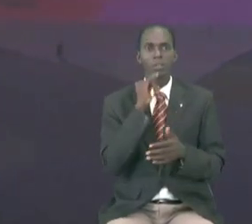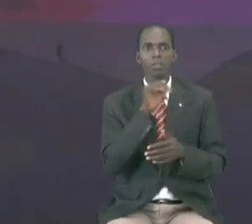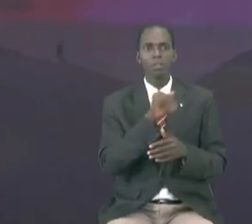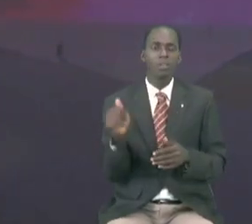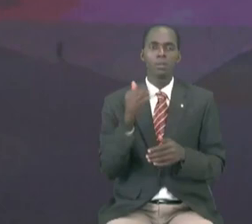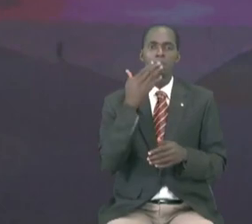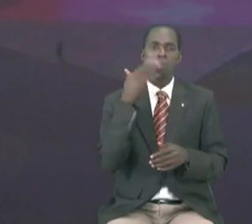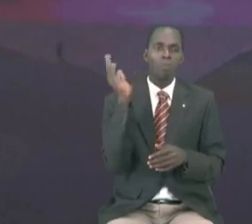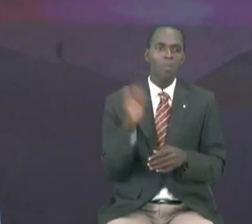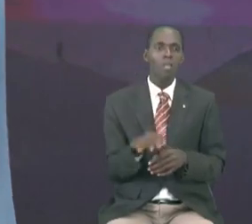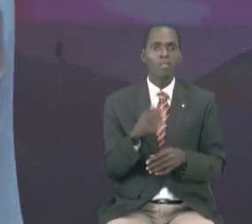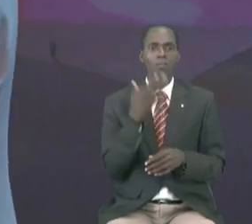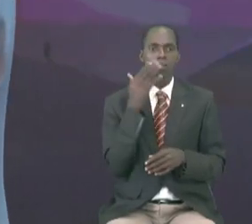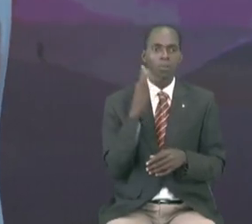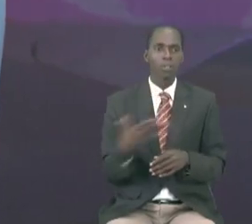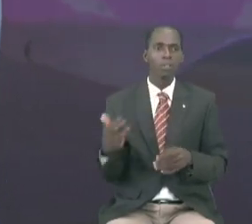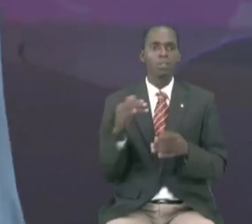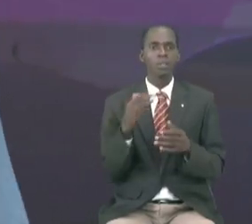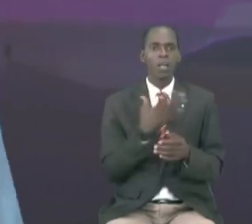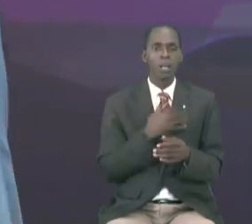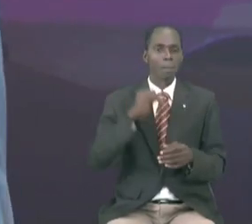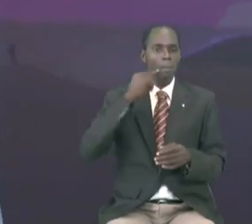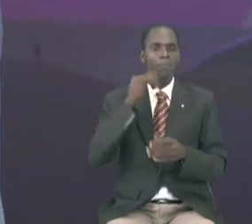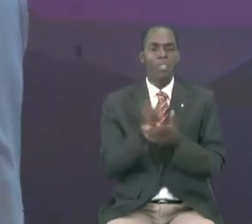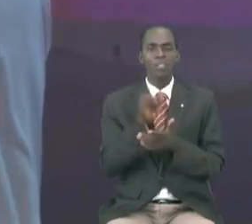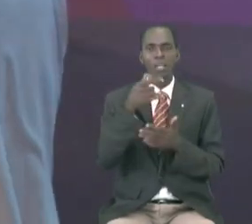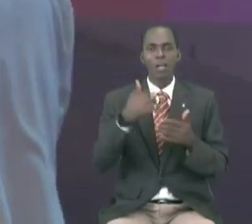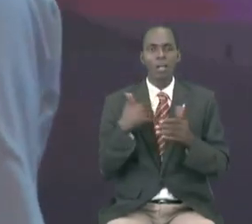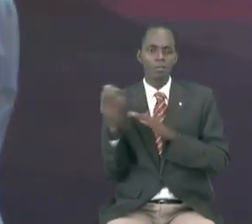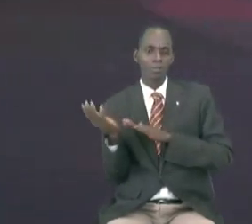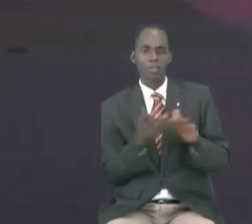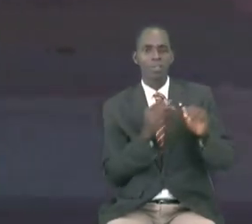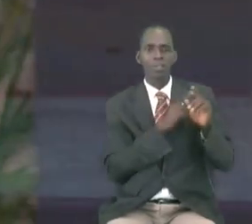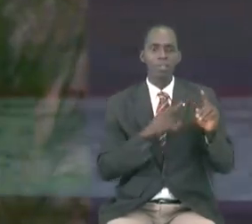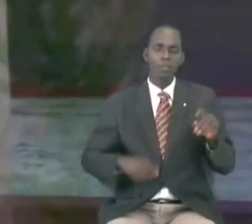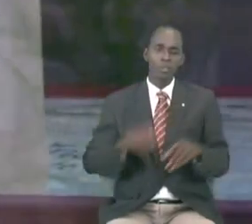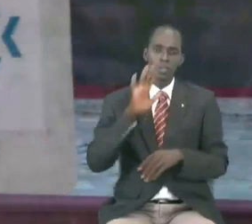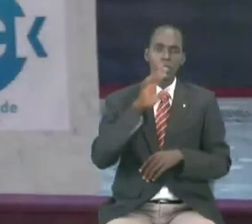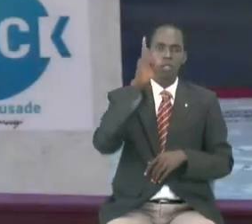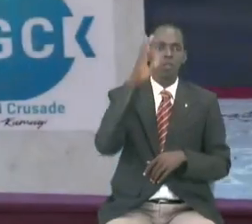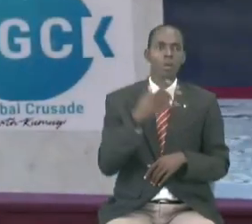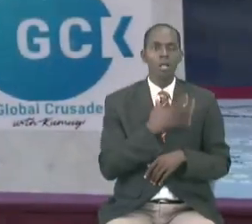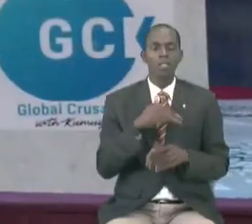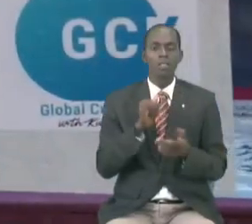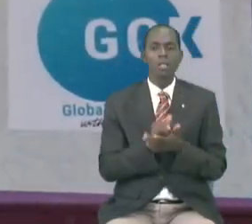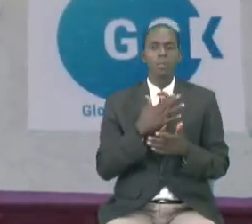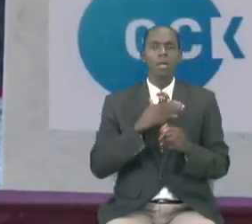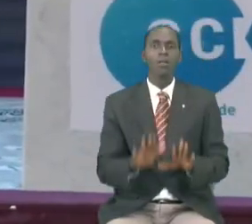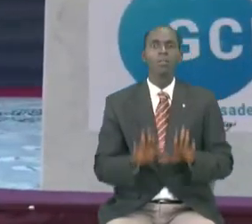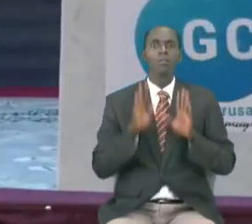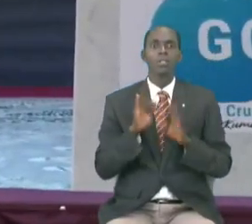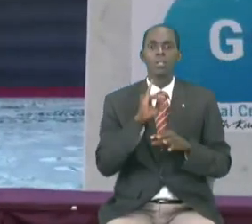fear is not in thee. My fear is not in thee. Anytime we